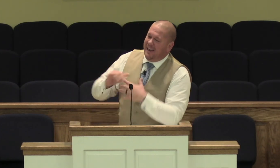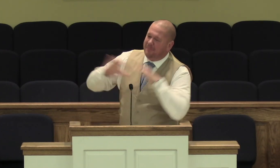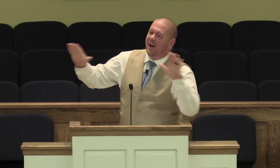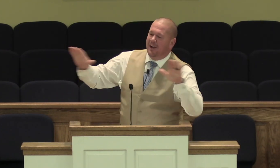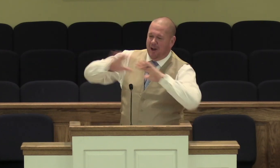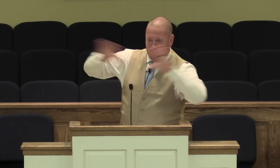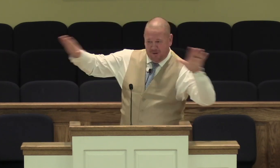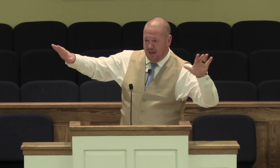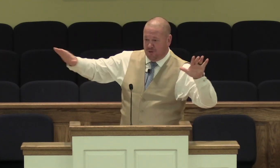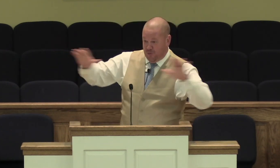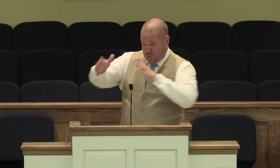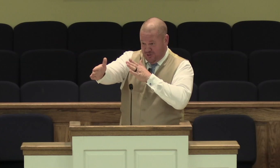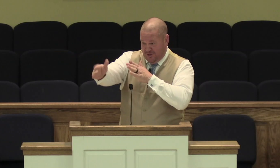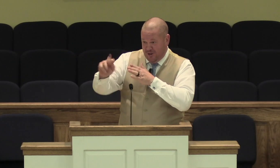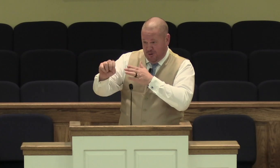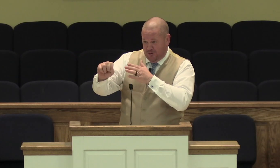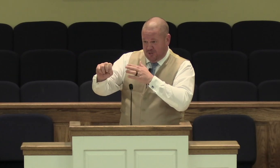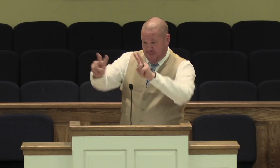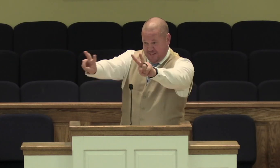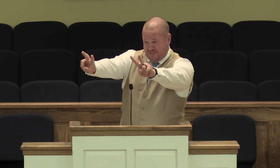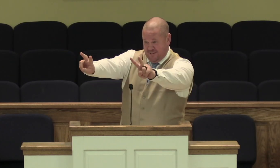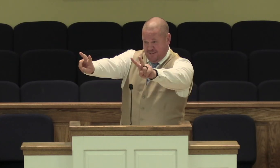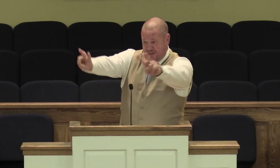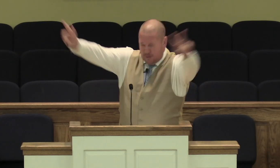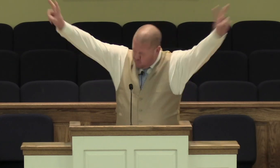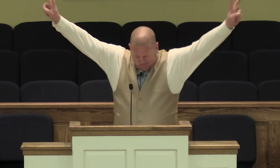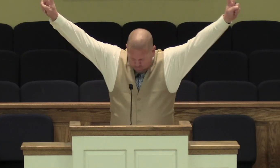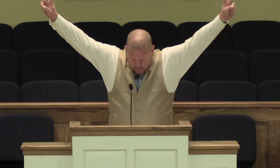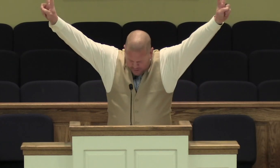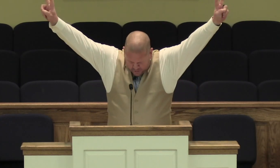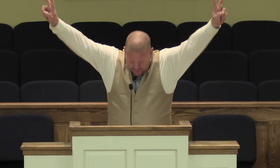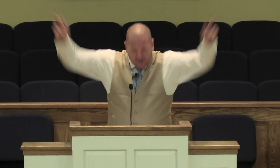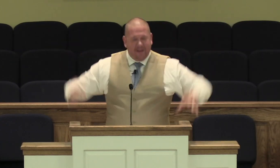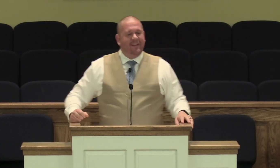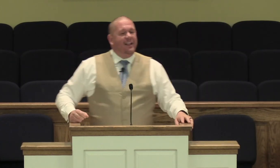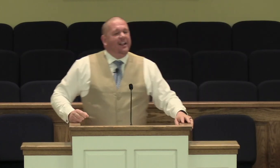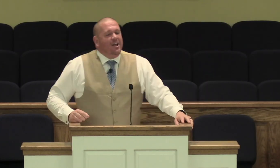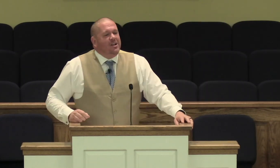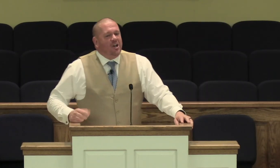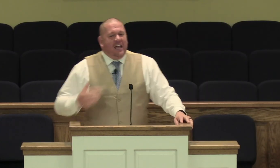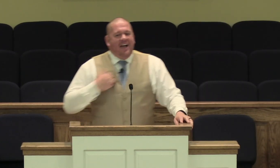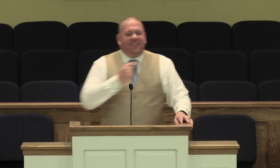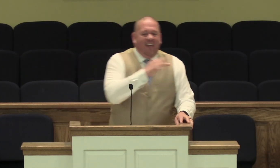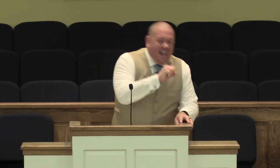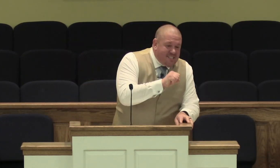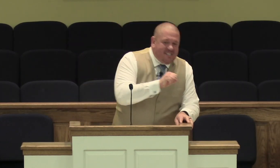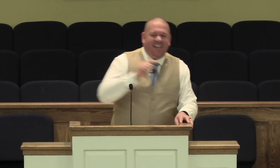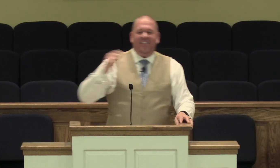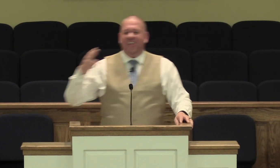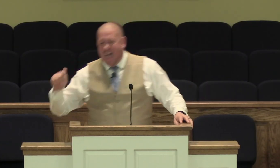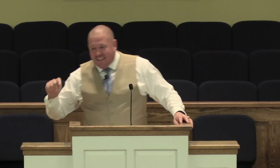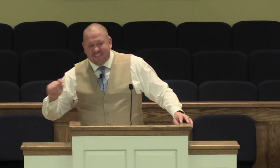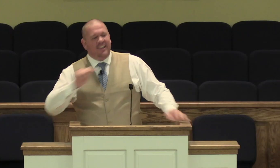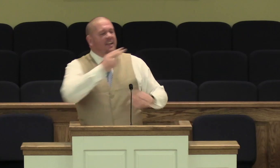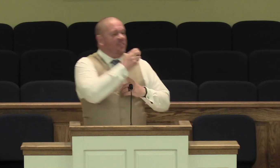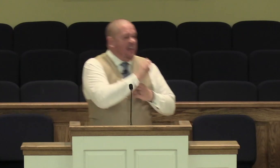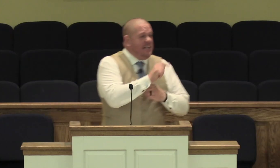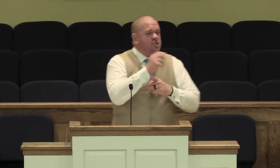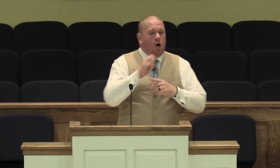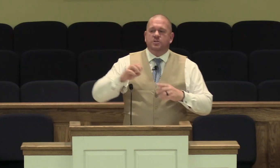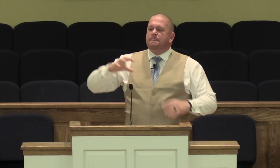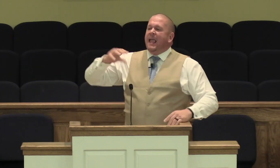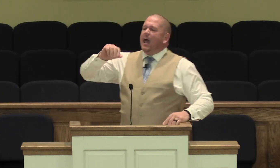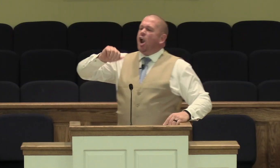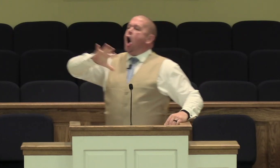Sorry, Patty, I'm done. No, I'm done. Truce, peace. All right. So you have this, that,